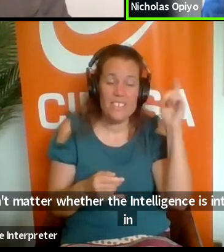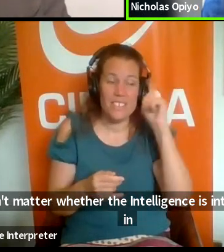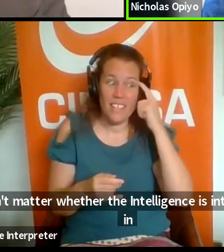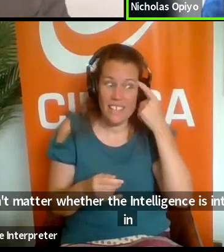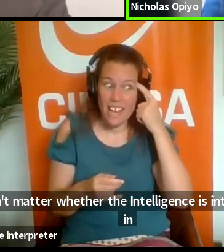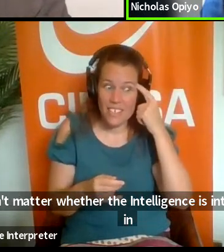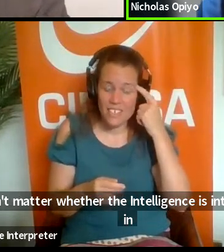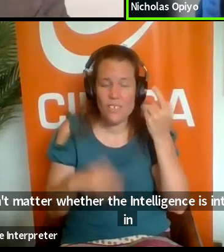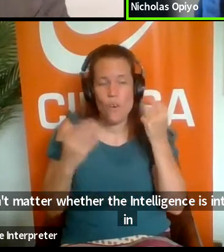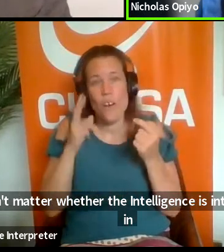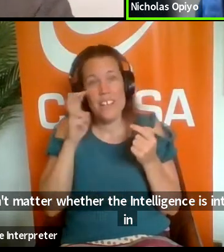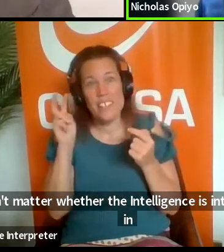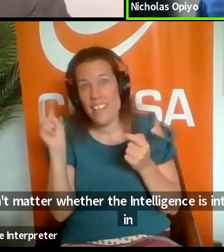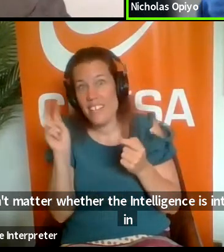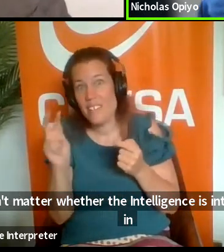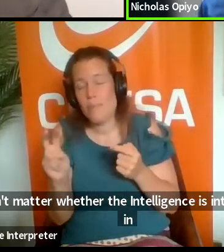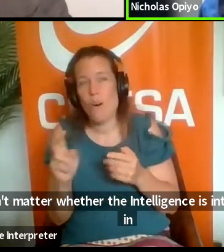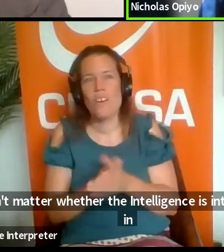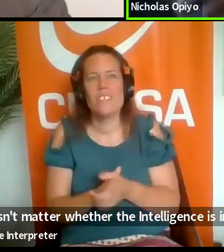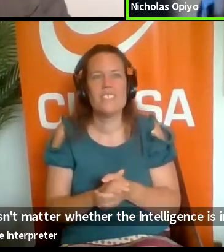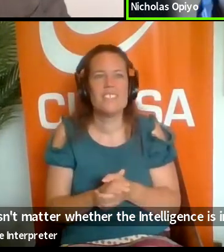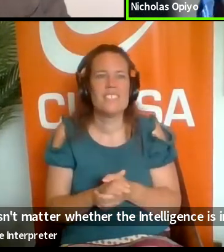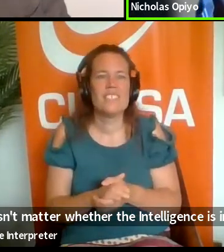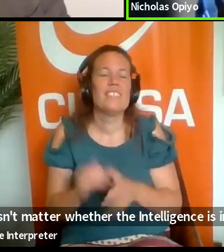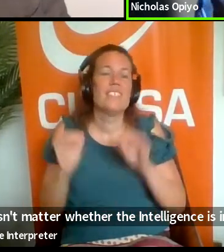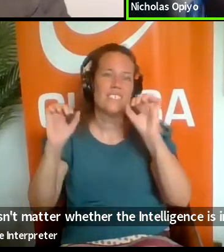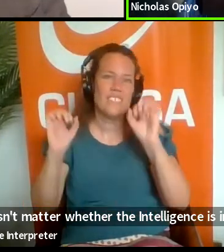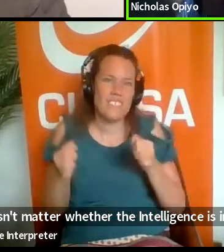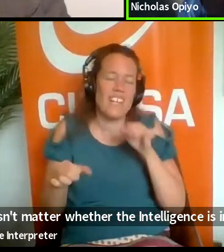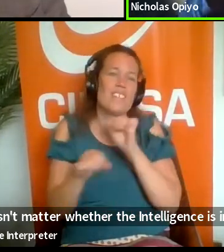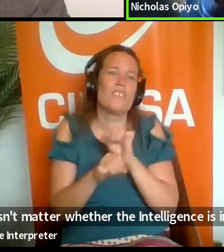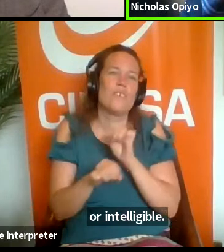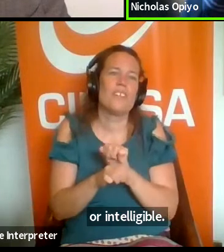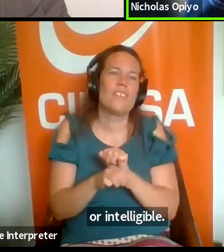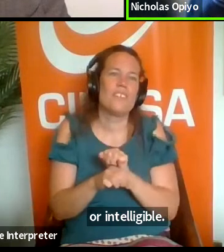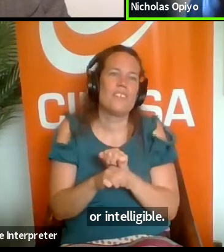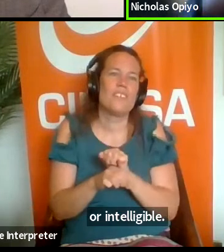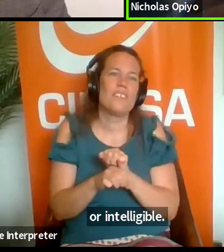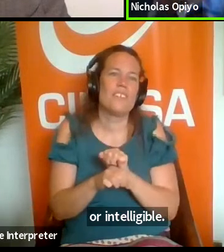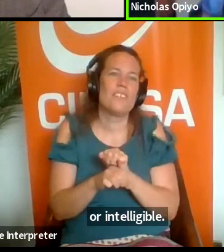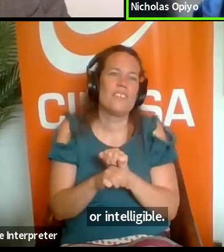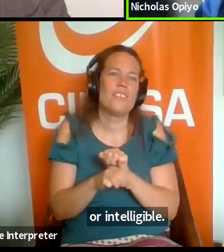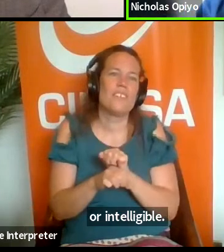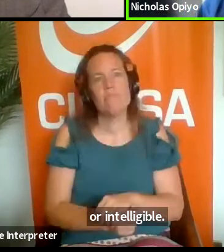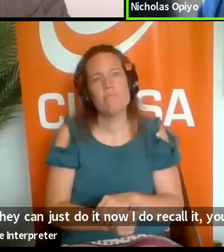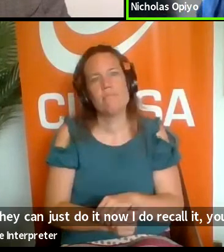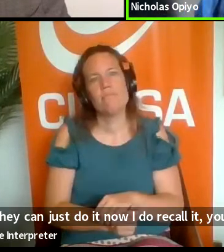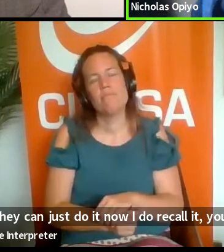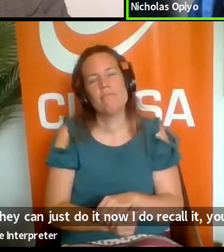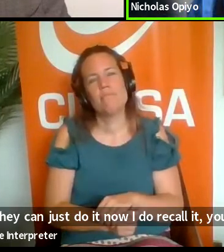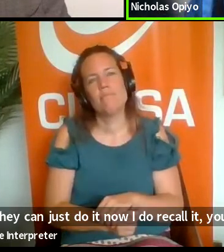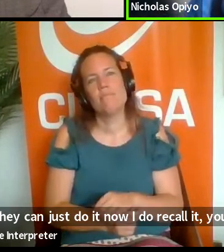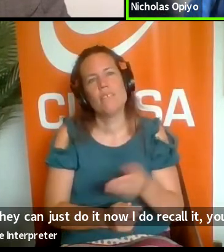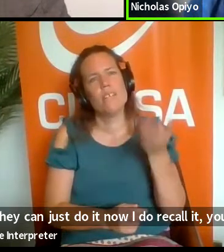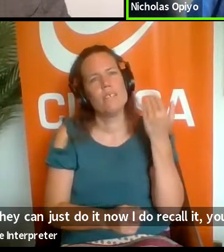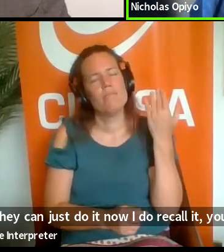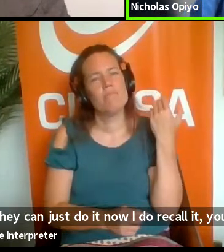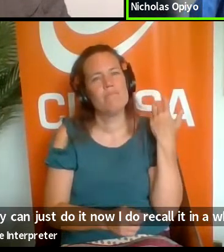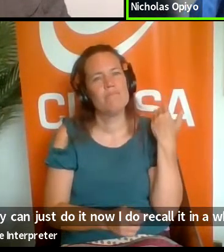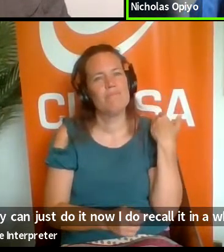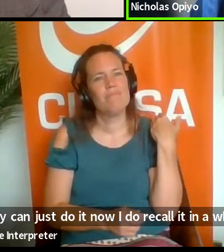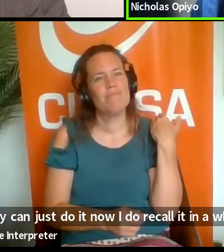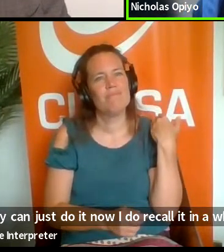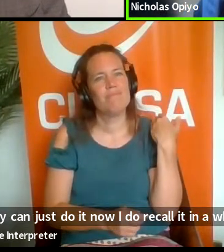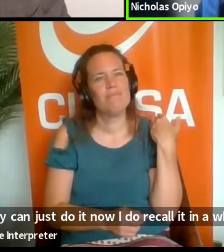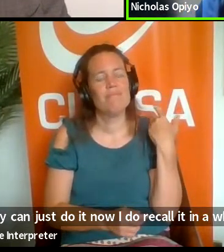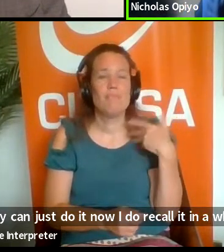intelligible. They can just do it. I do recall that in a while back we had a